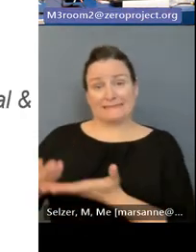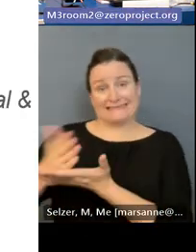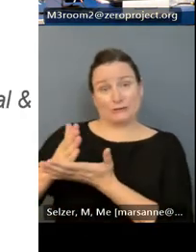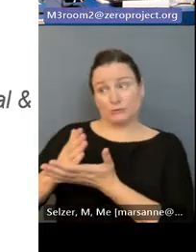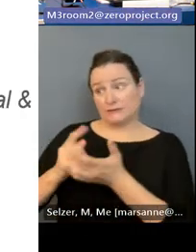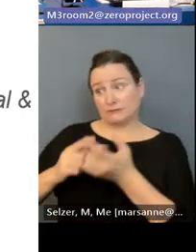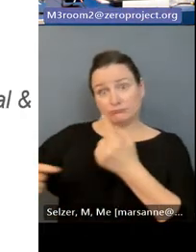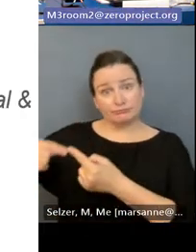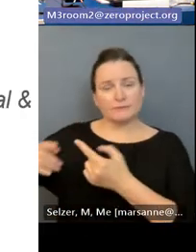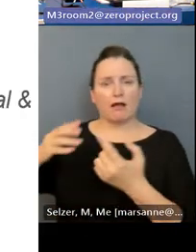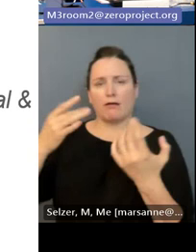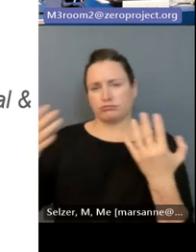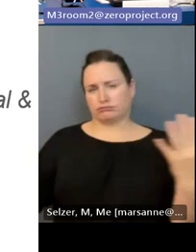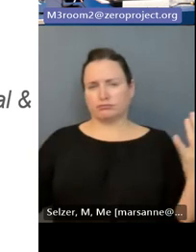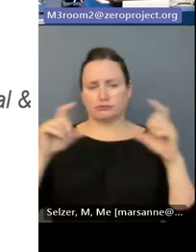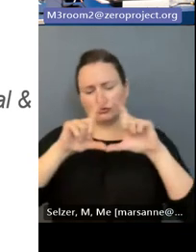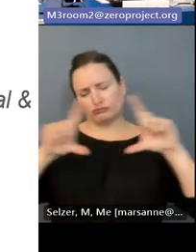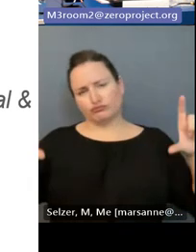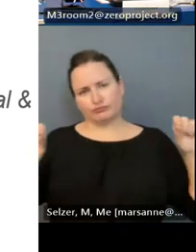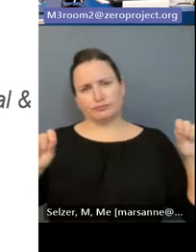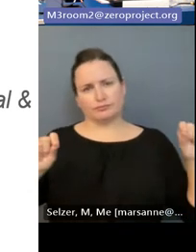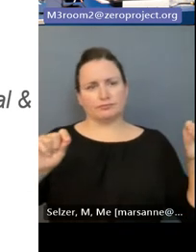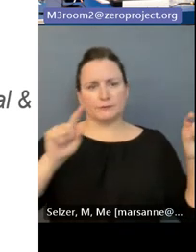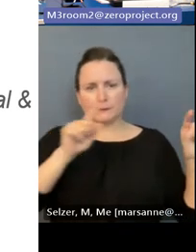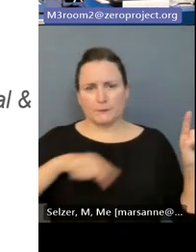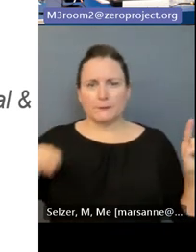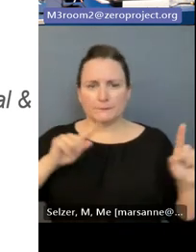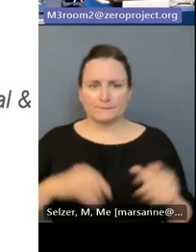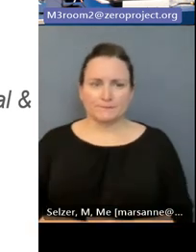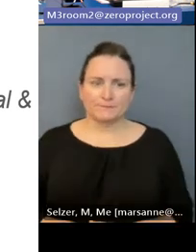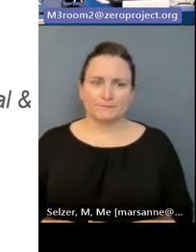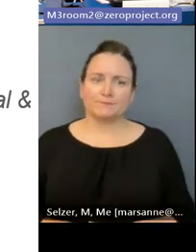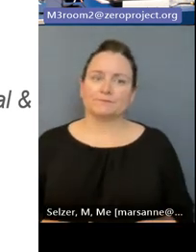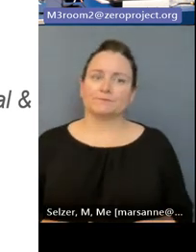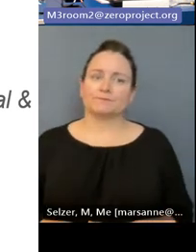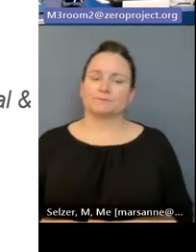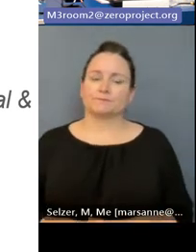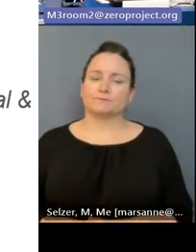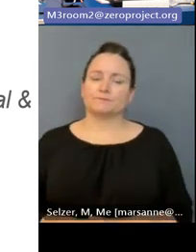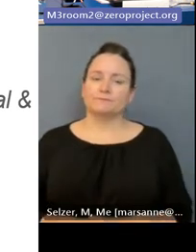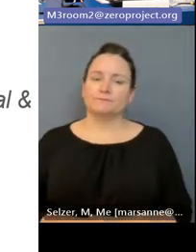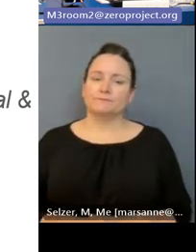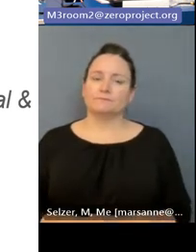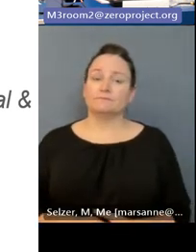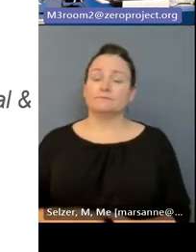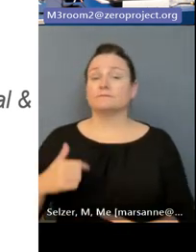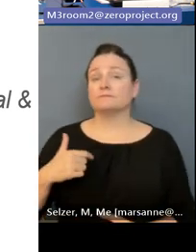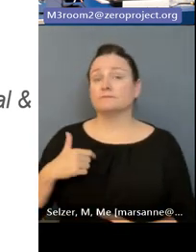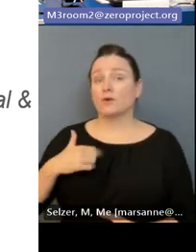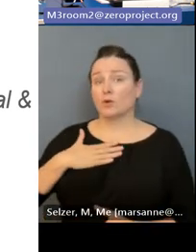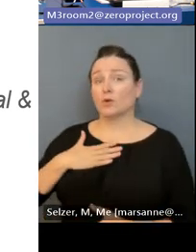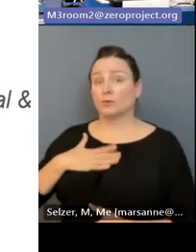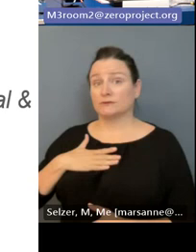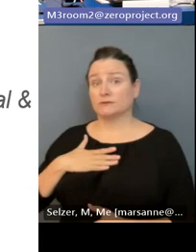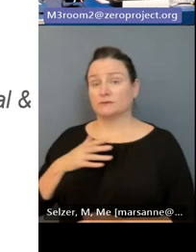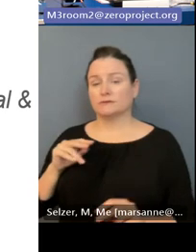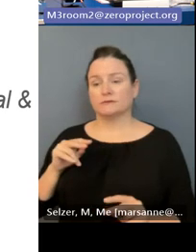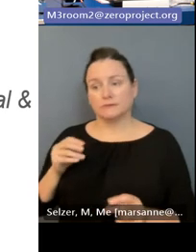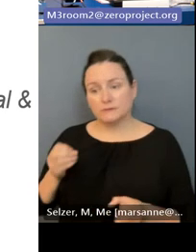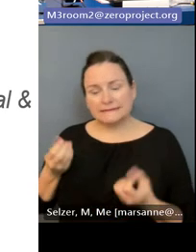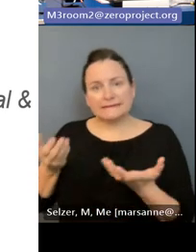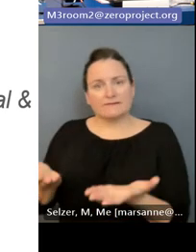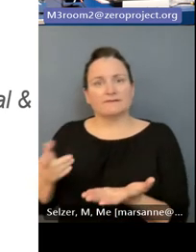Yeah. So value-driven impact. So as I discussed, there are multiple issues when it comes to hospitals, clinical